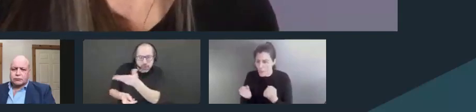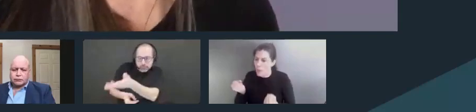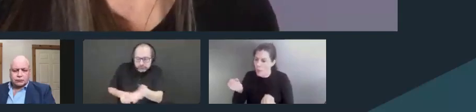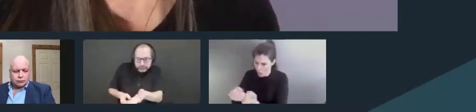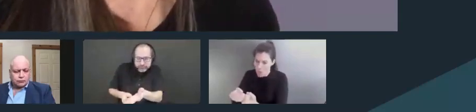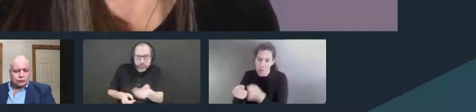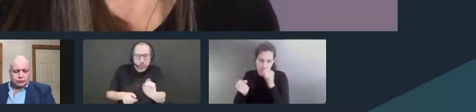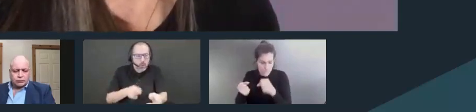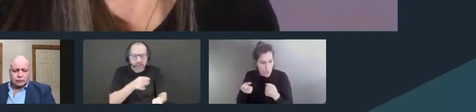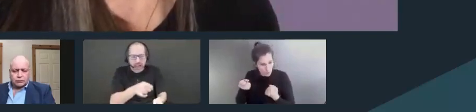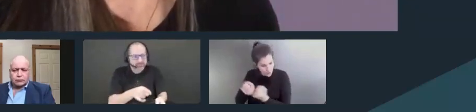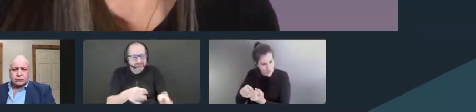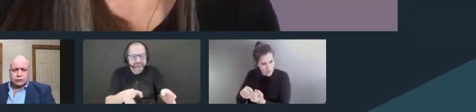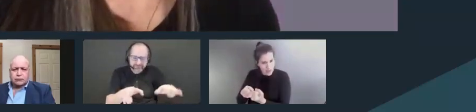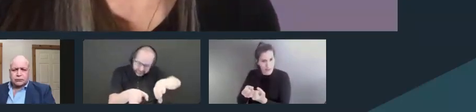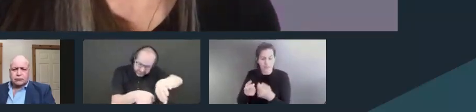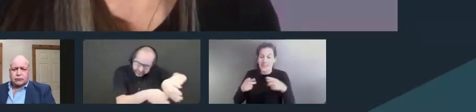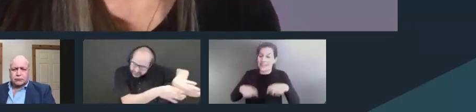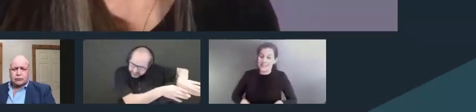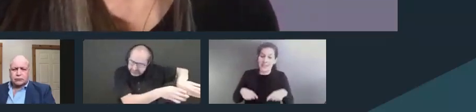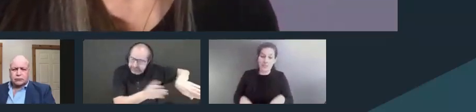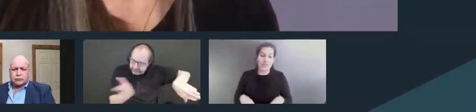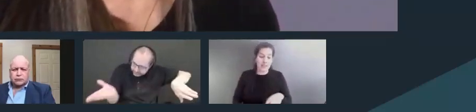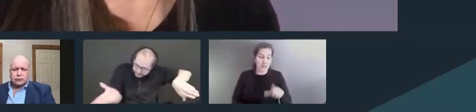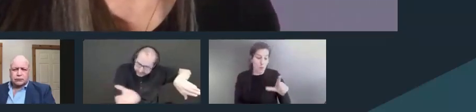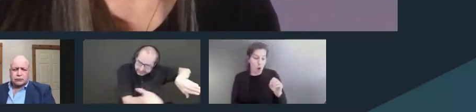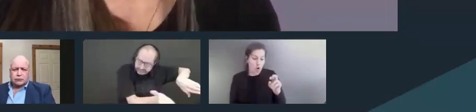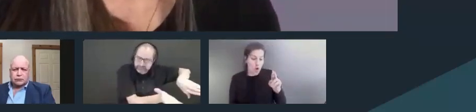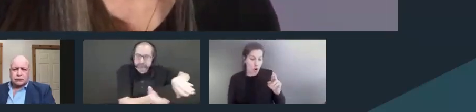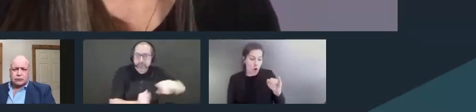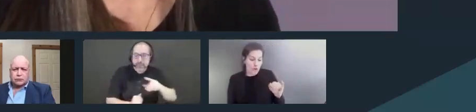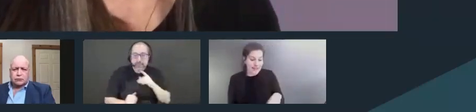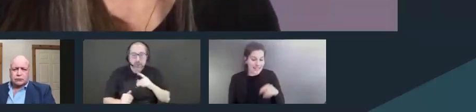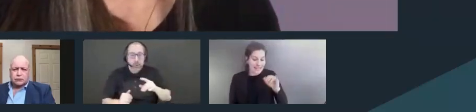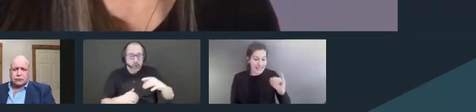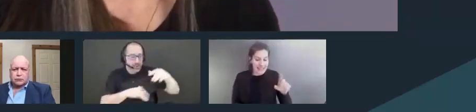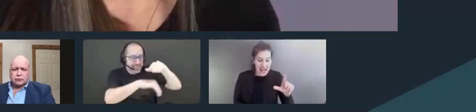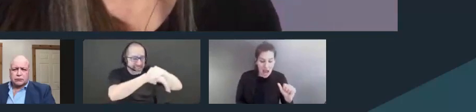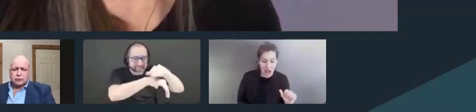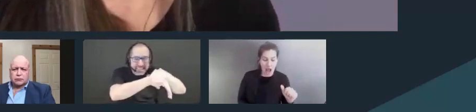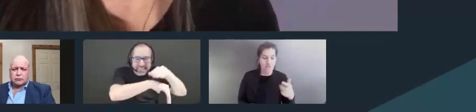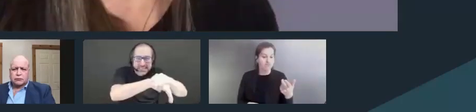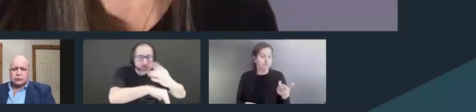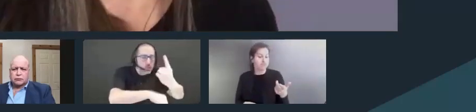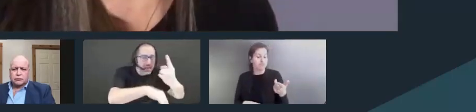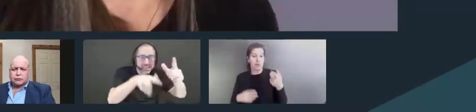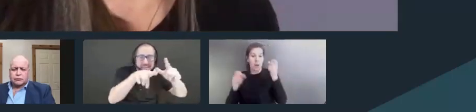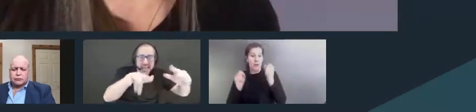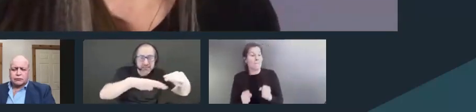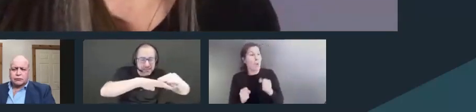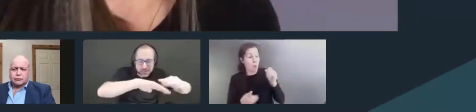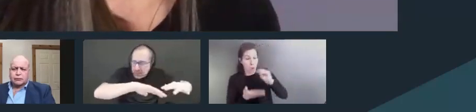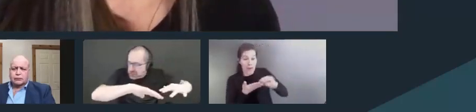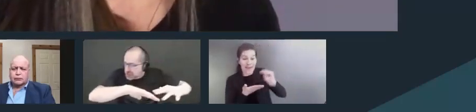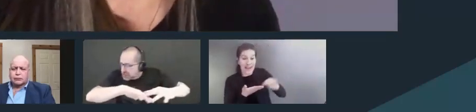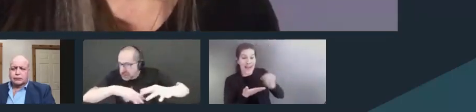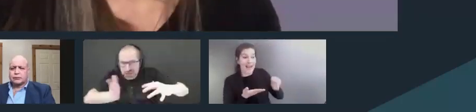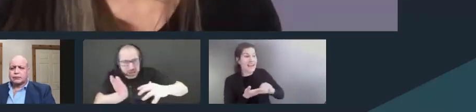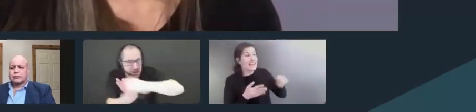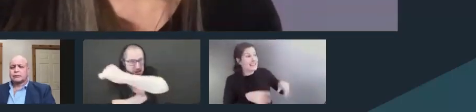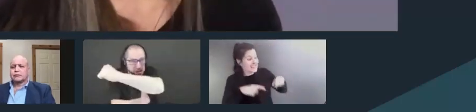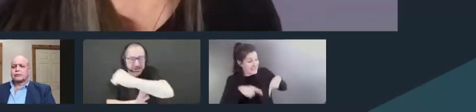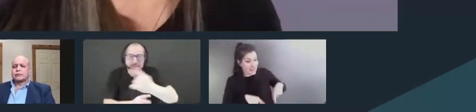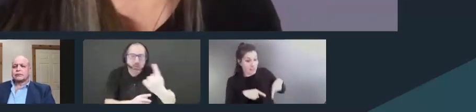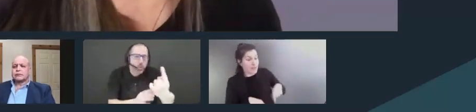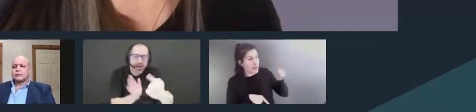change our practice. The hegemony of English and monolingualism is just one example, and we can do